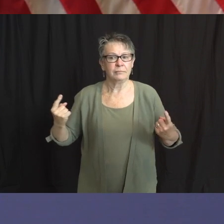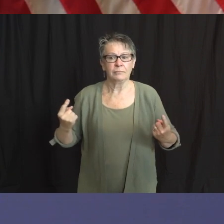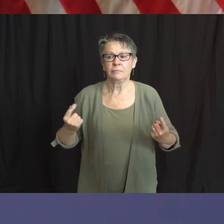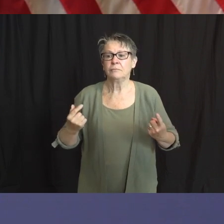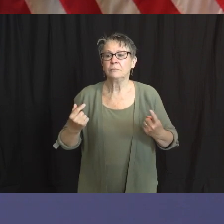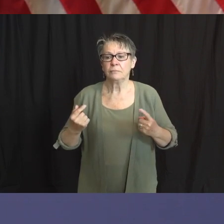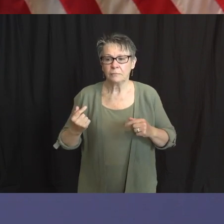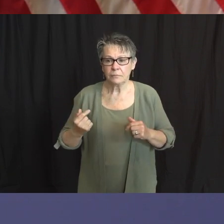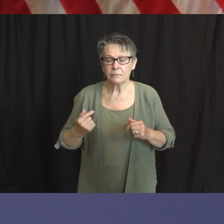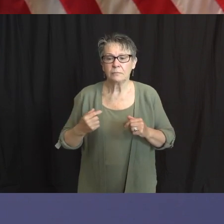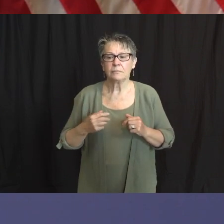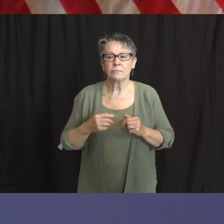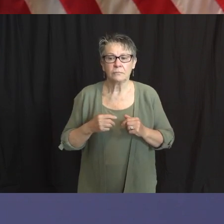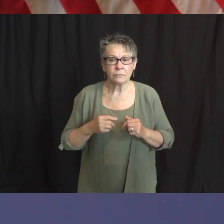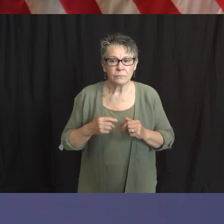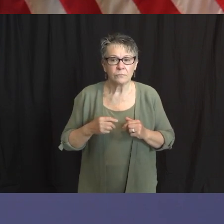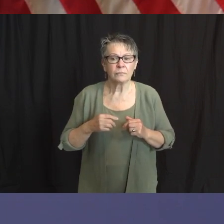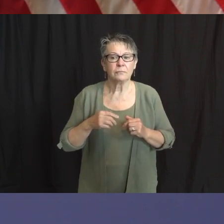so that's happening.